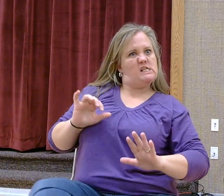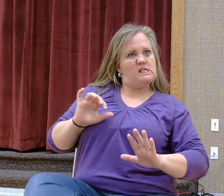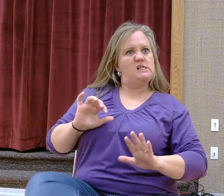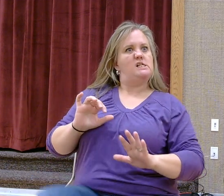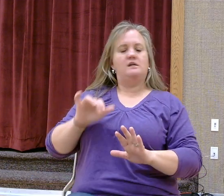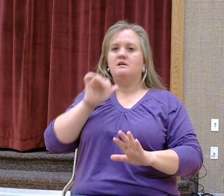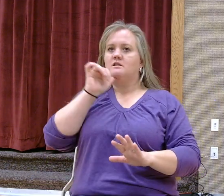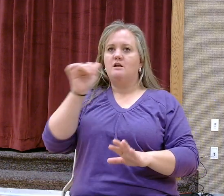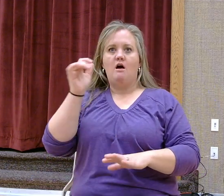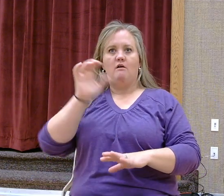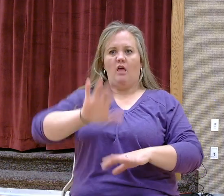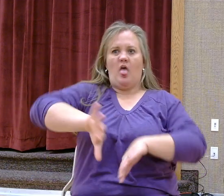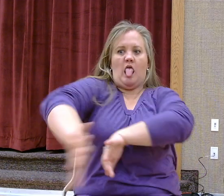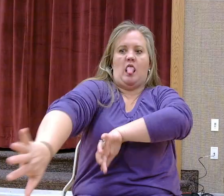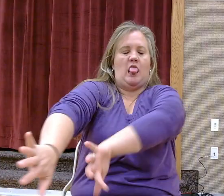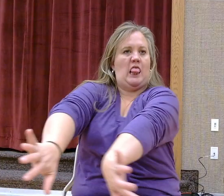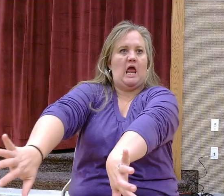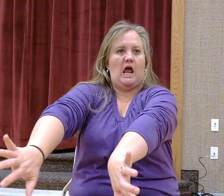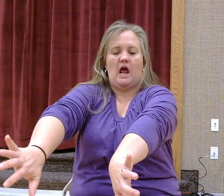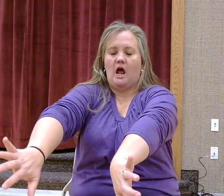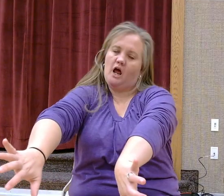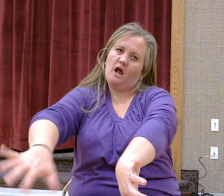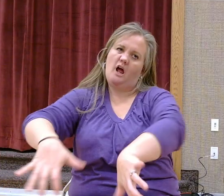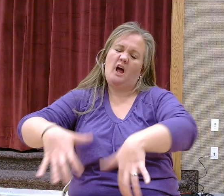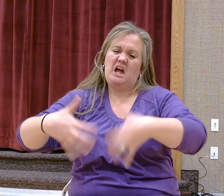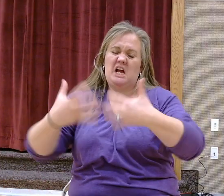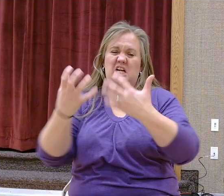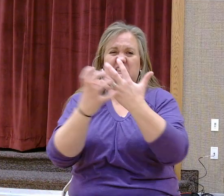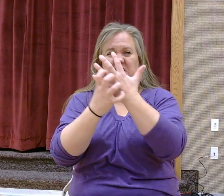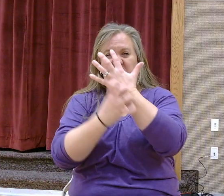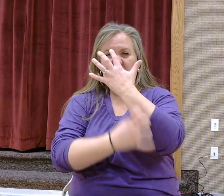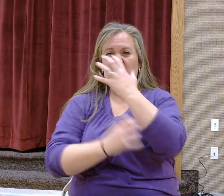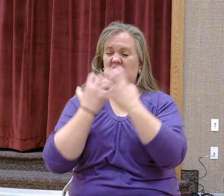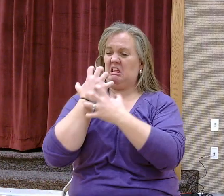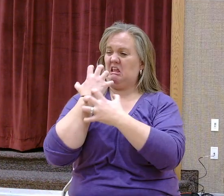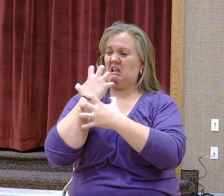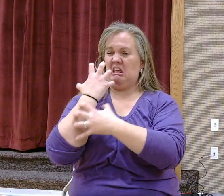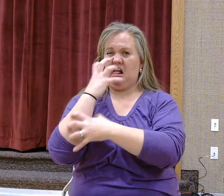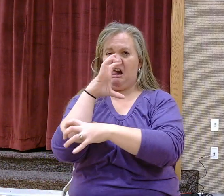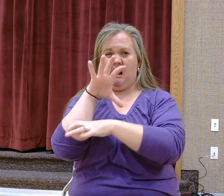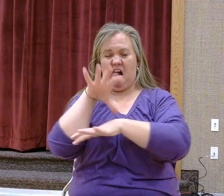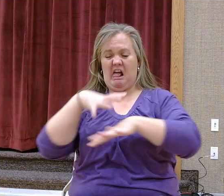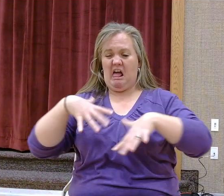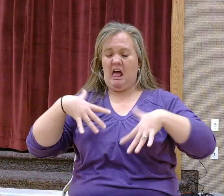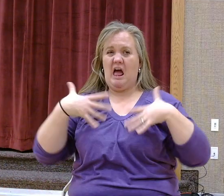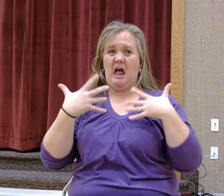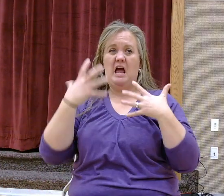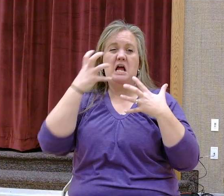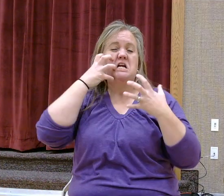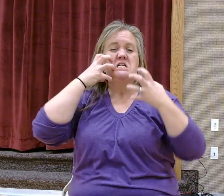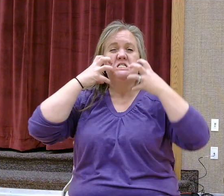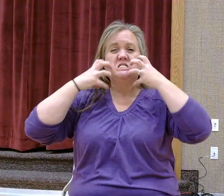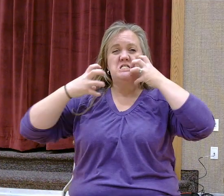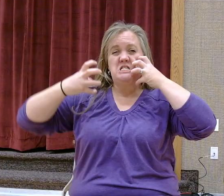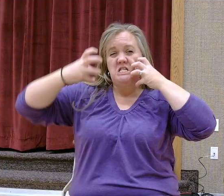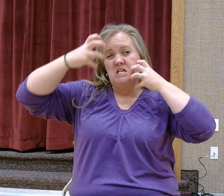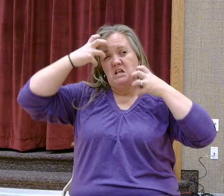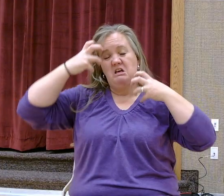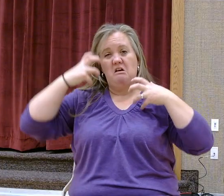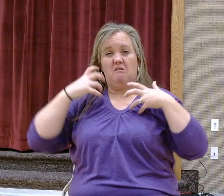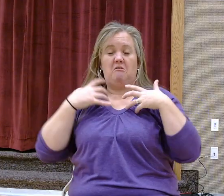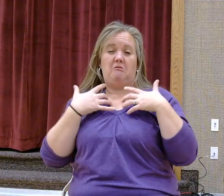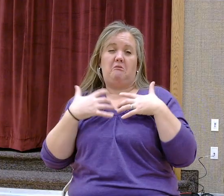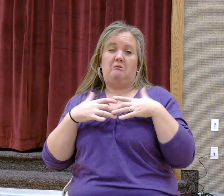see so many people come in with just horrible, disfiguring dog bites to their face and to their